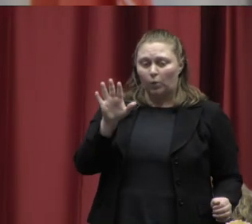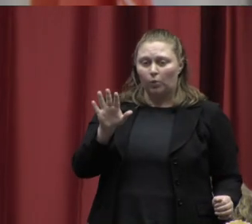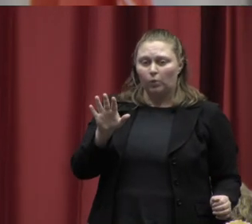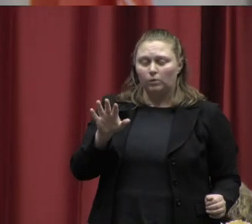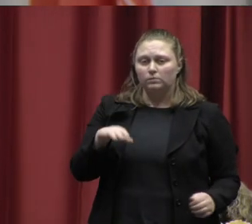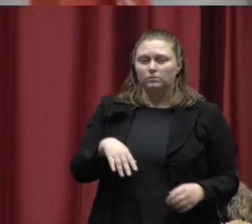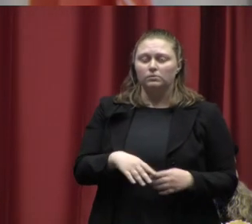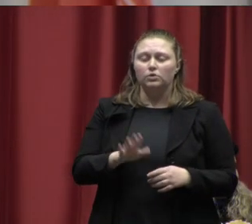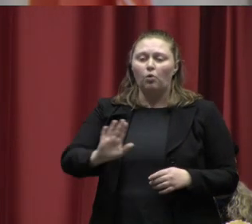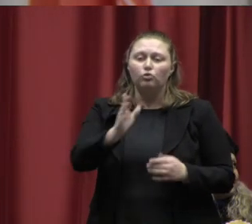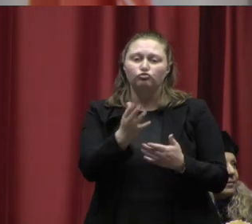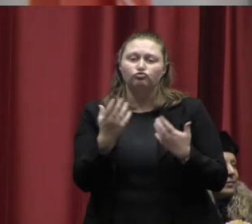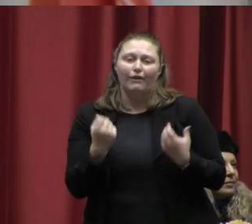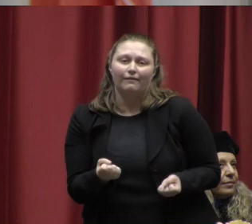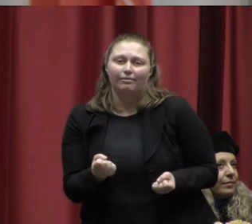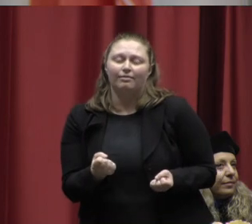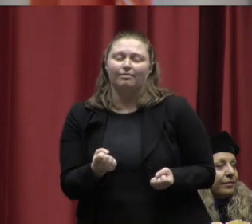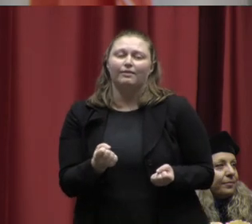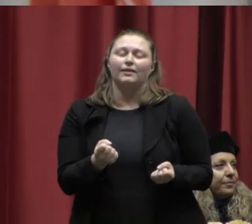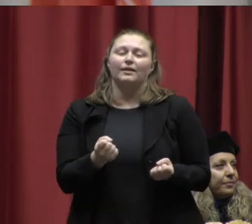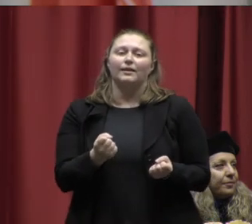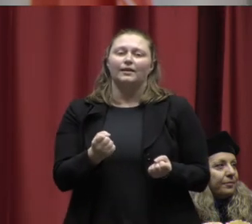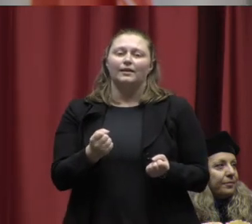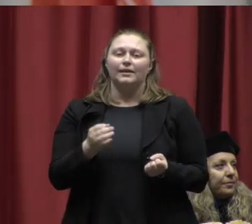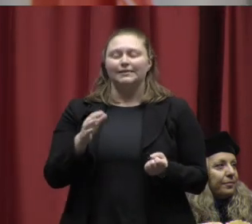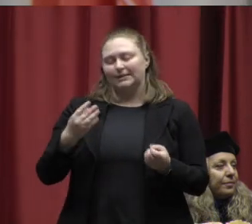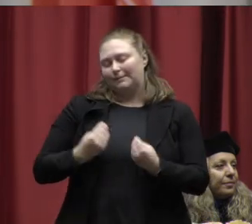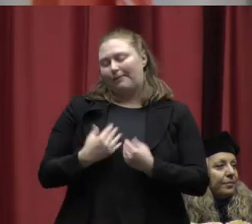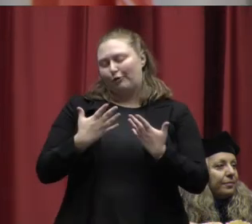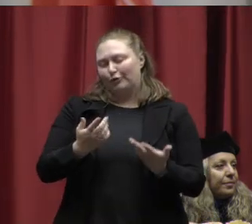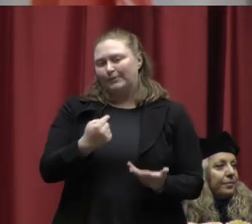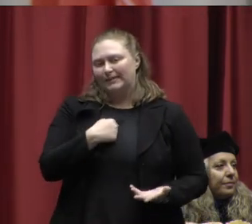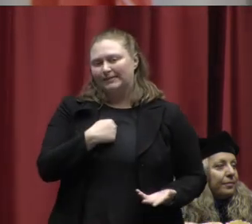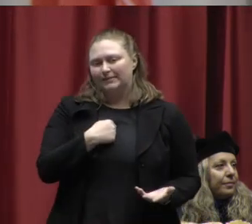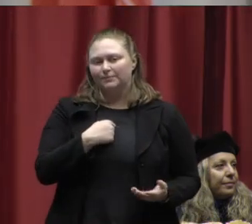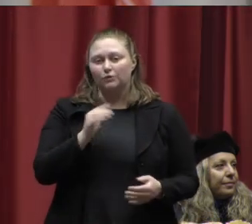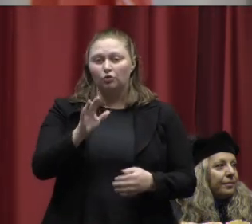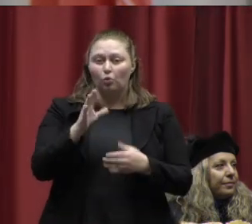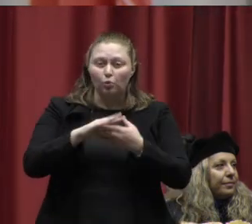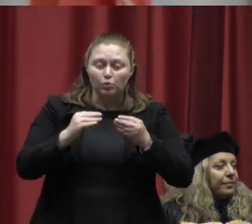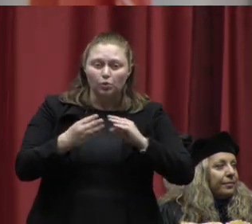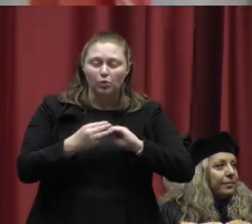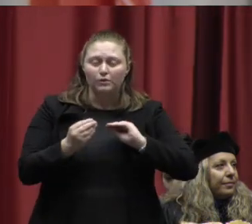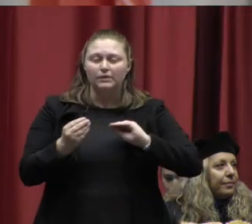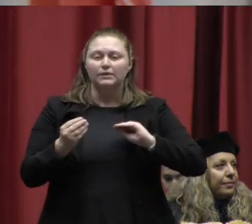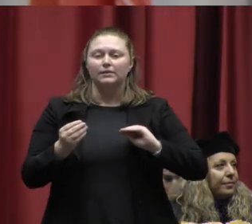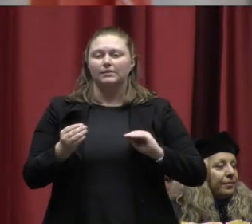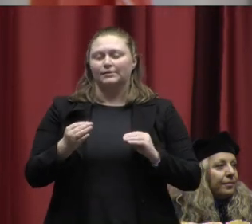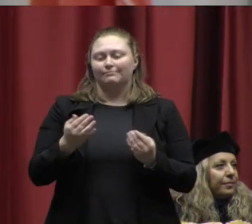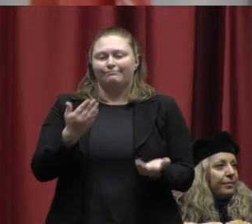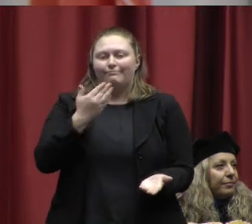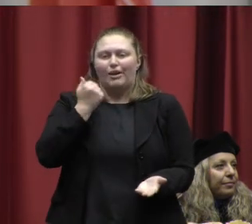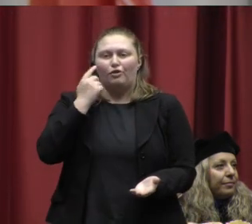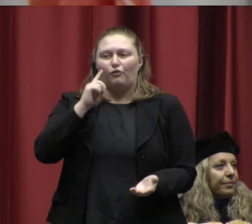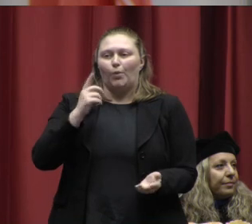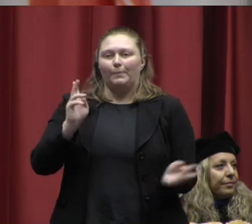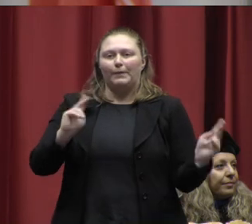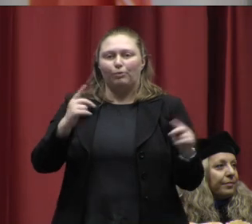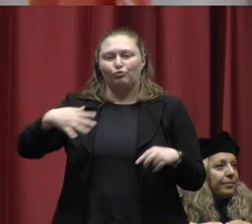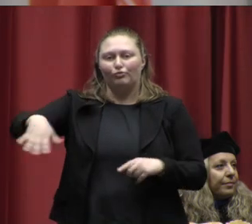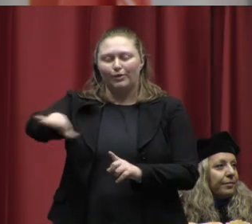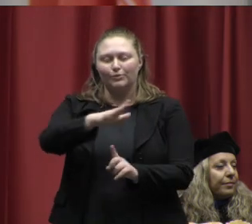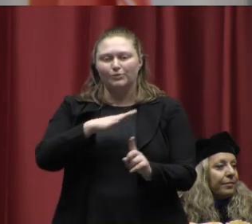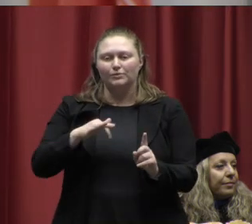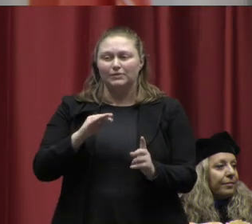your strength, by necessity, has been inspirational. Your story will ensure better for those around you. So to